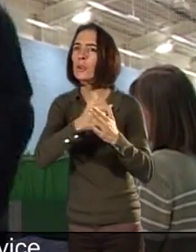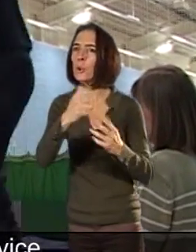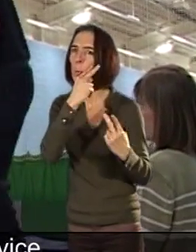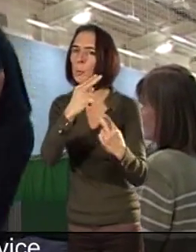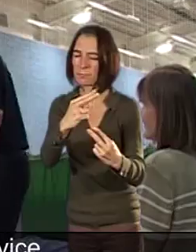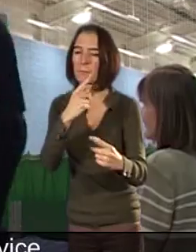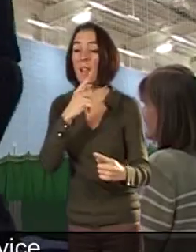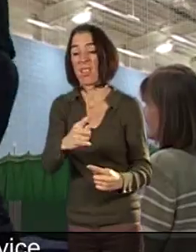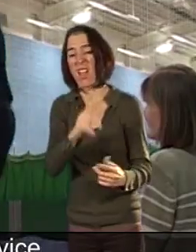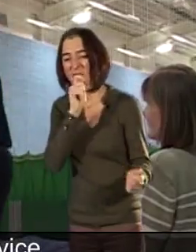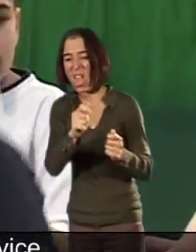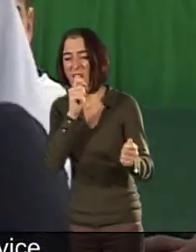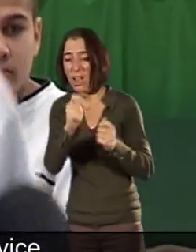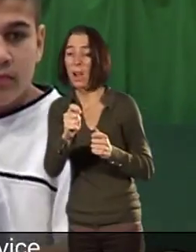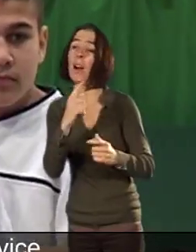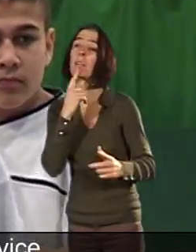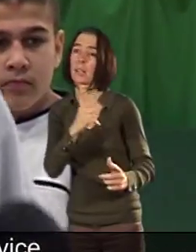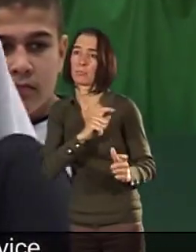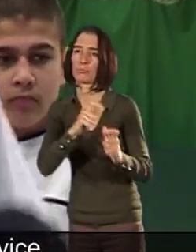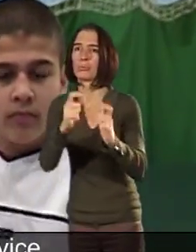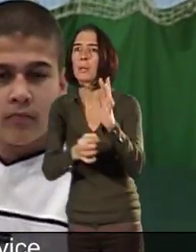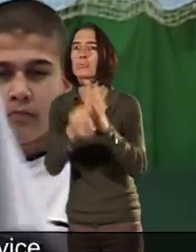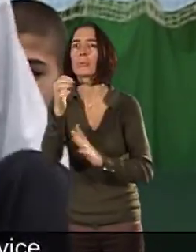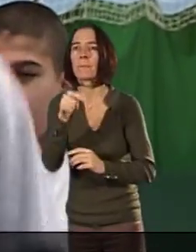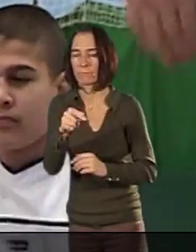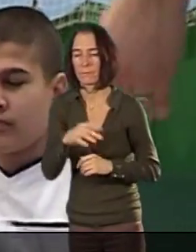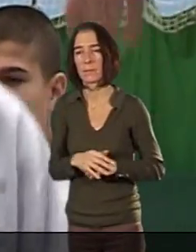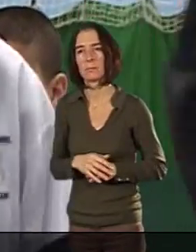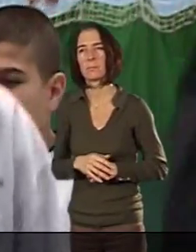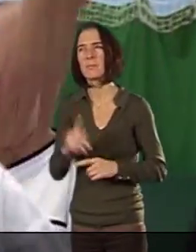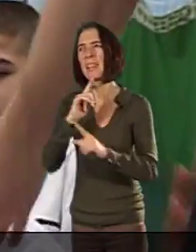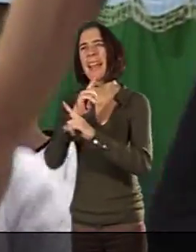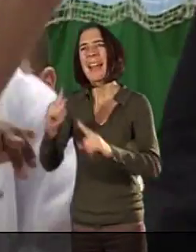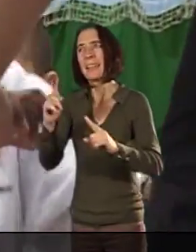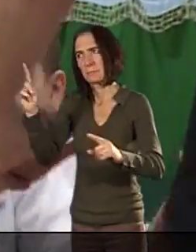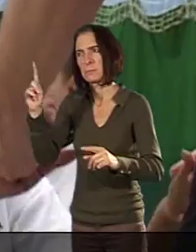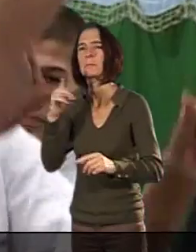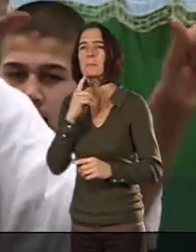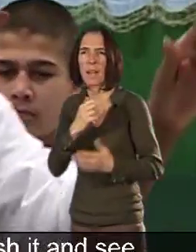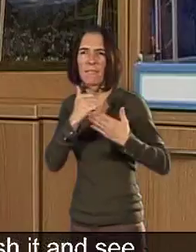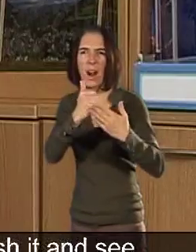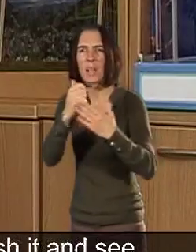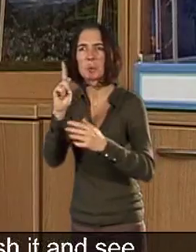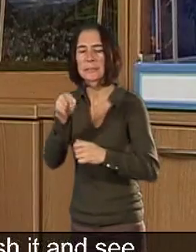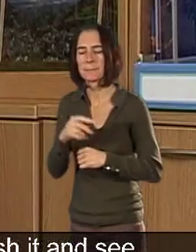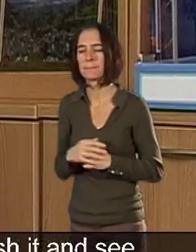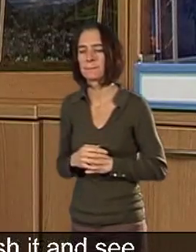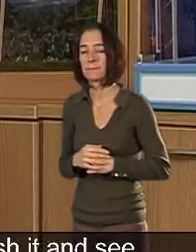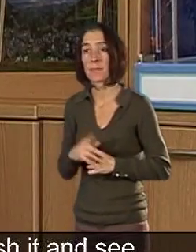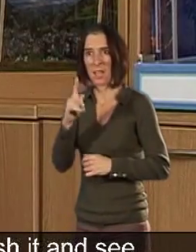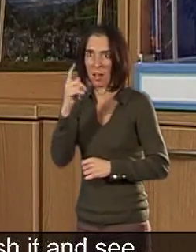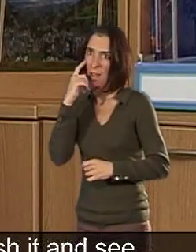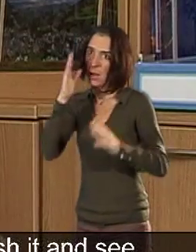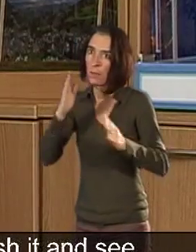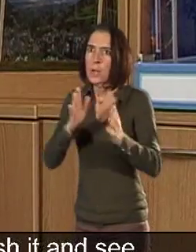doesn't. What advice would the head give to other schools on making reasonable adjustments? I think what they've got to do is